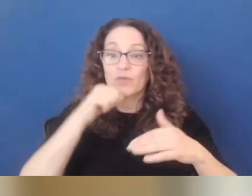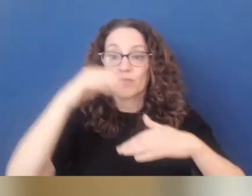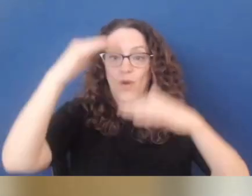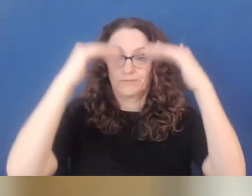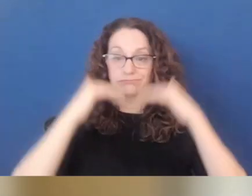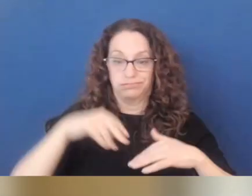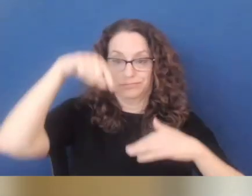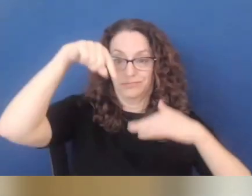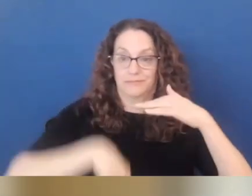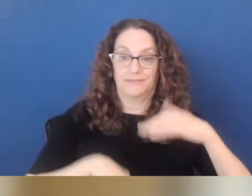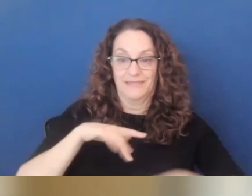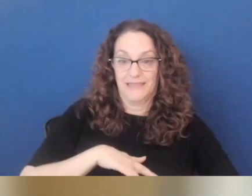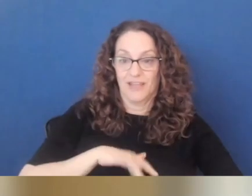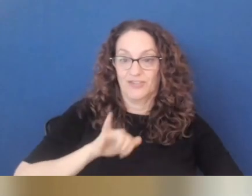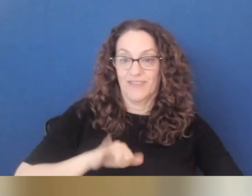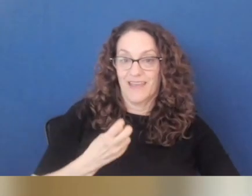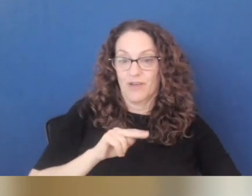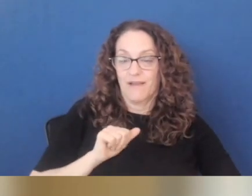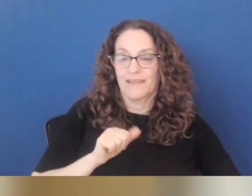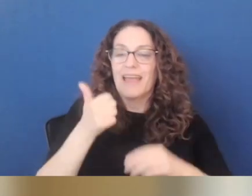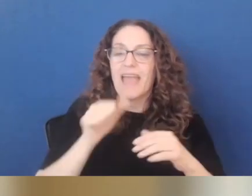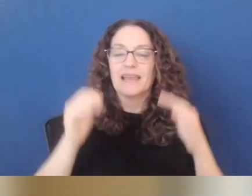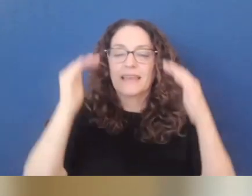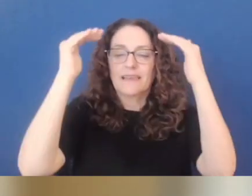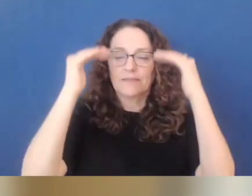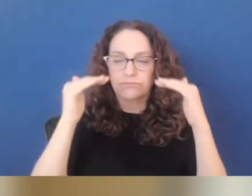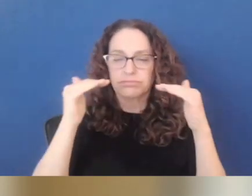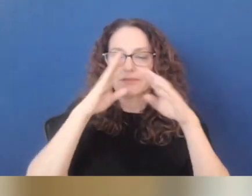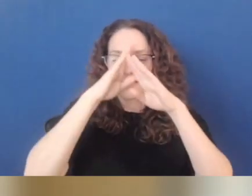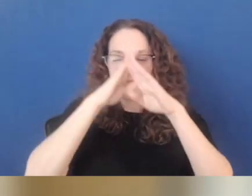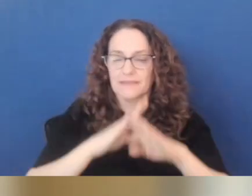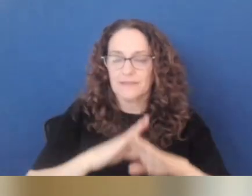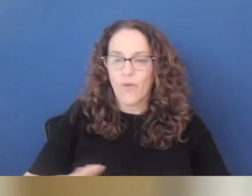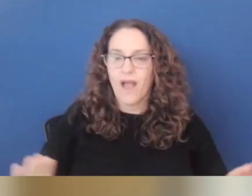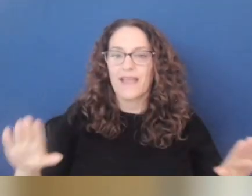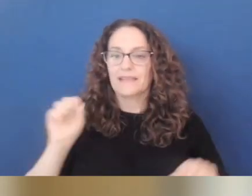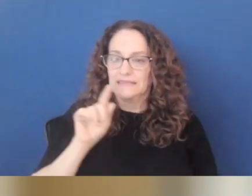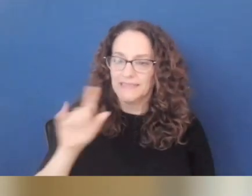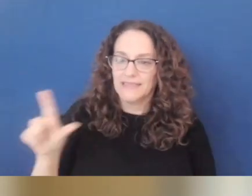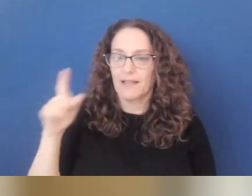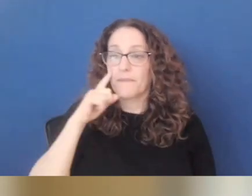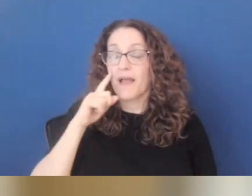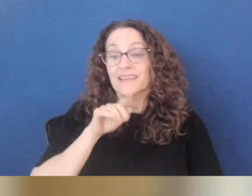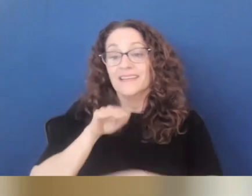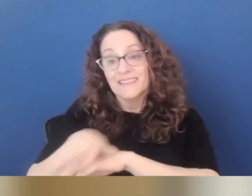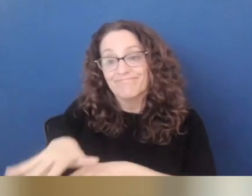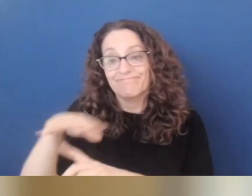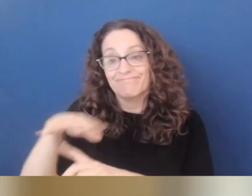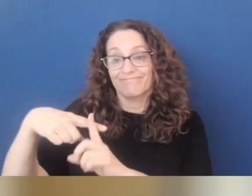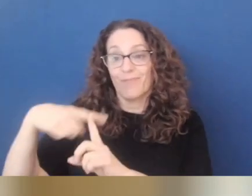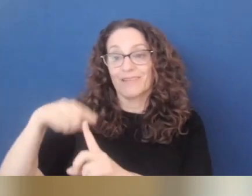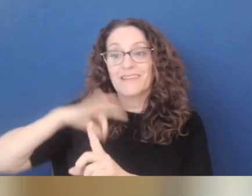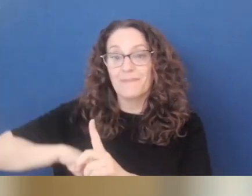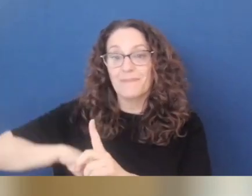of concentration and stilling can be helpful. But the rewards go far beyond concentration.